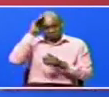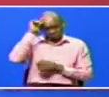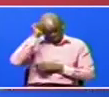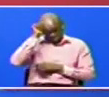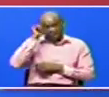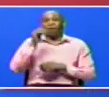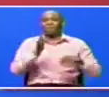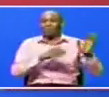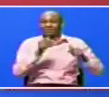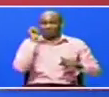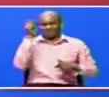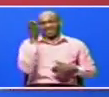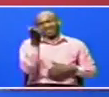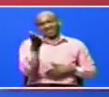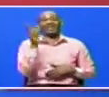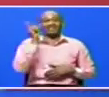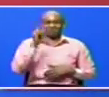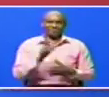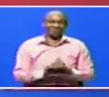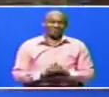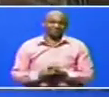Bomas of Kenya here in Nairobi.